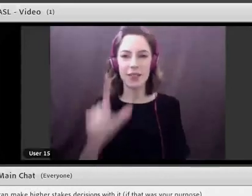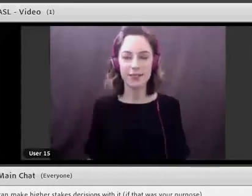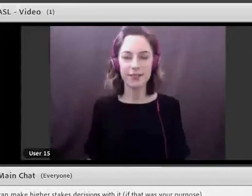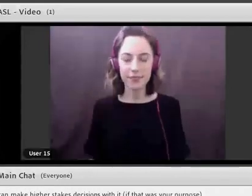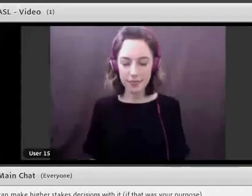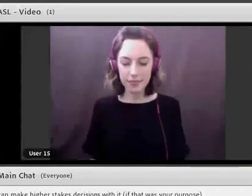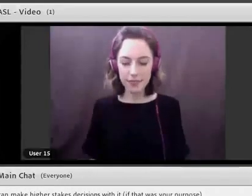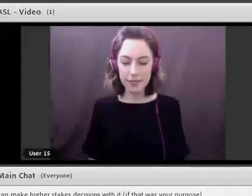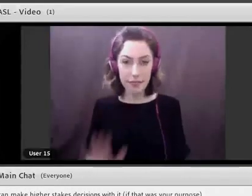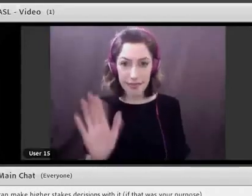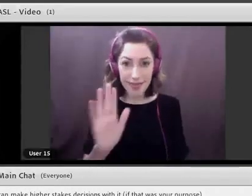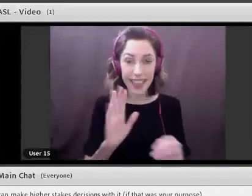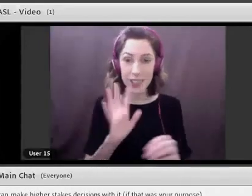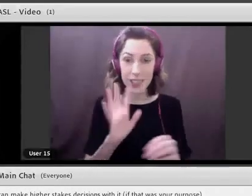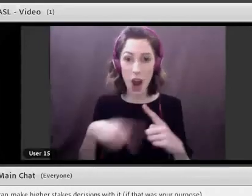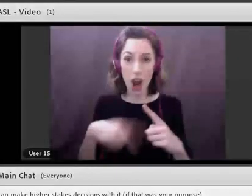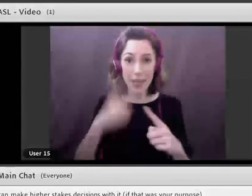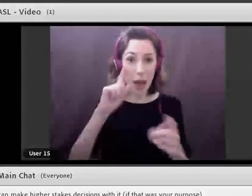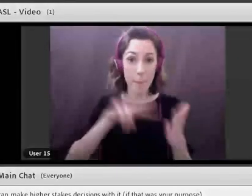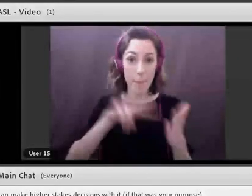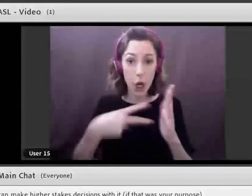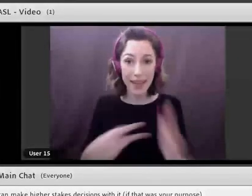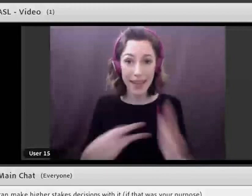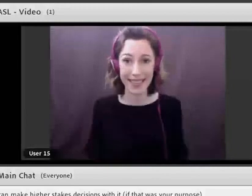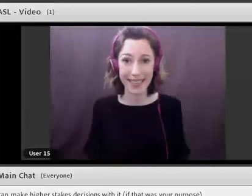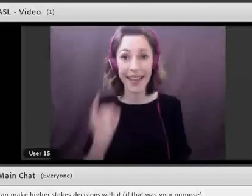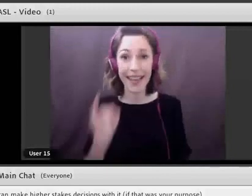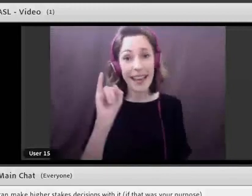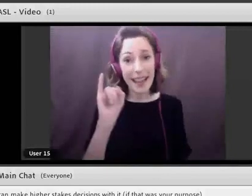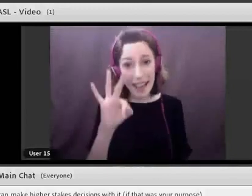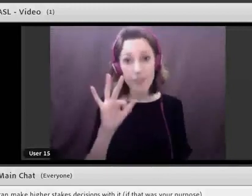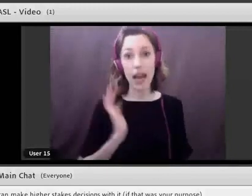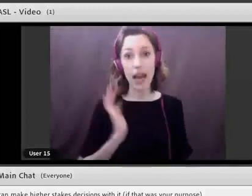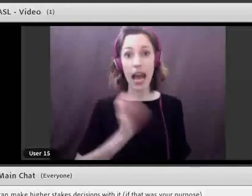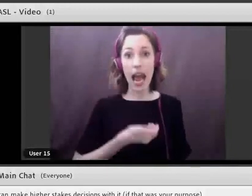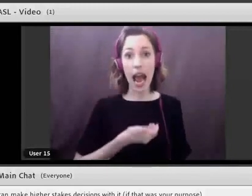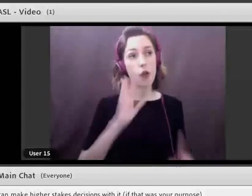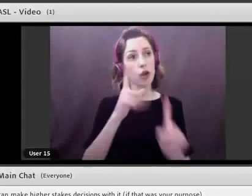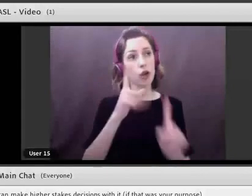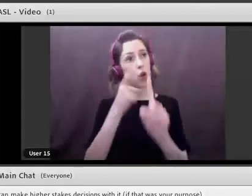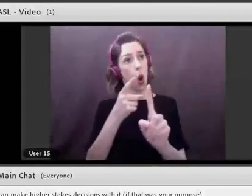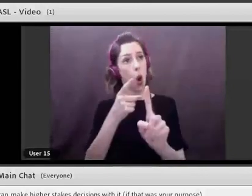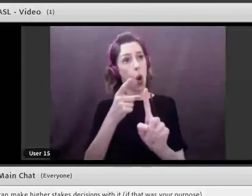if the idea is to sort of benchmark of what